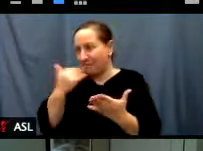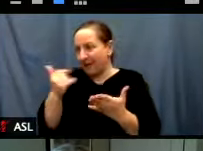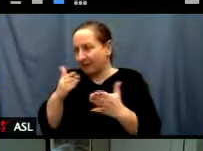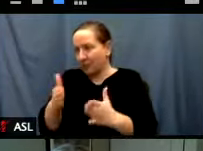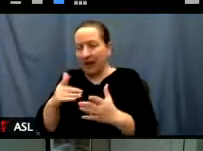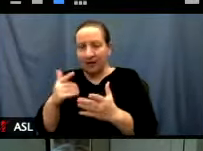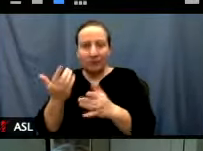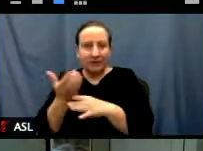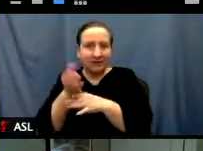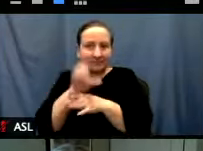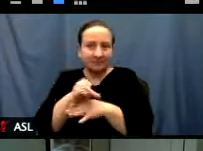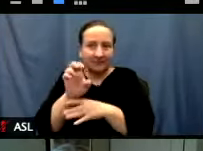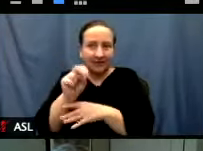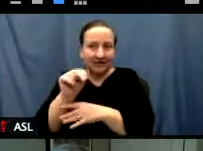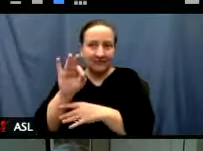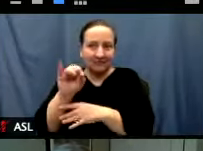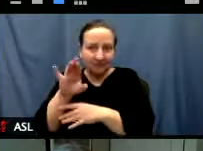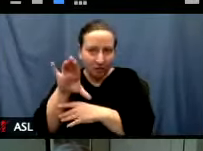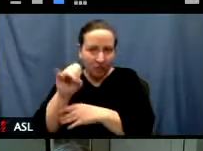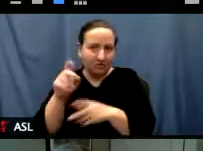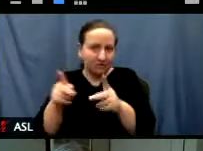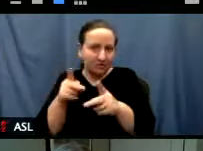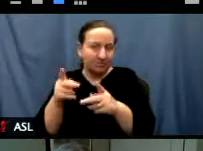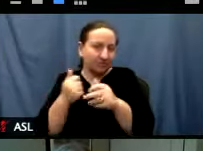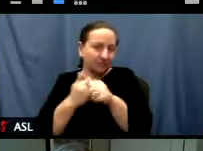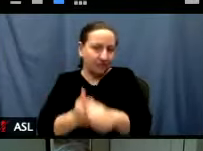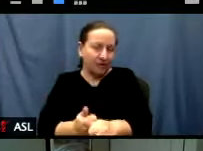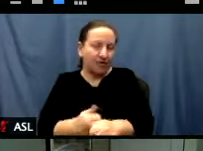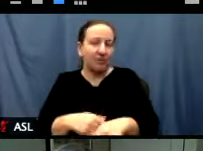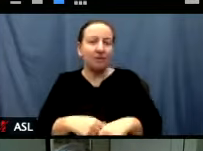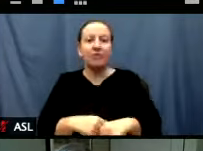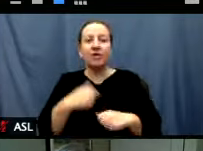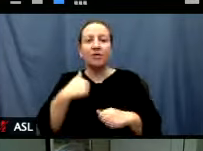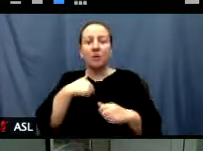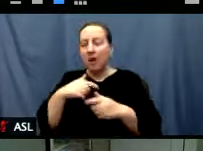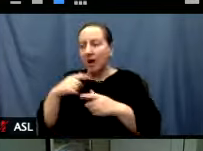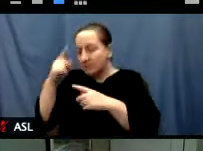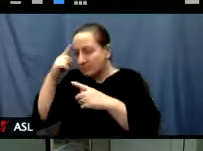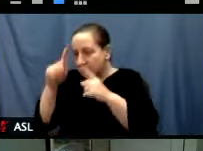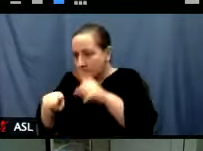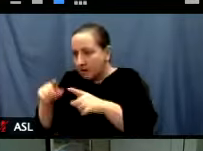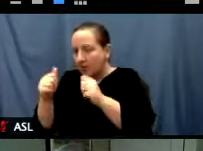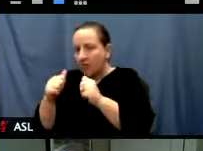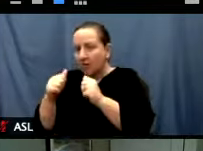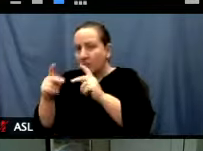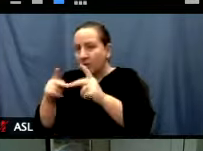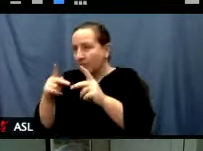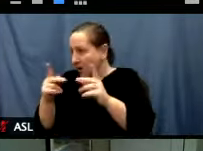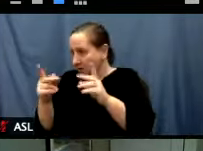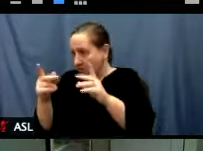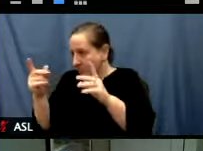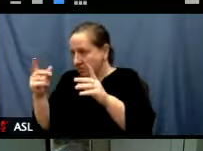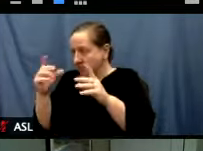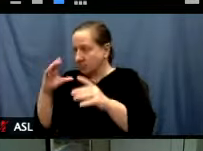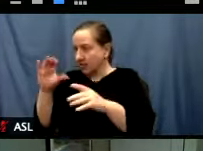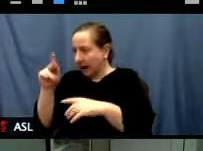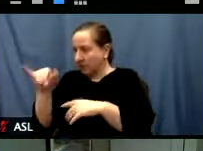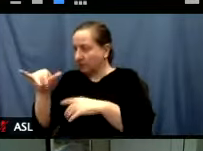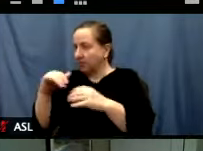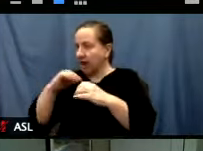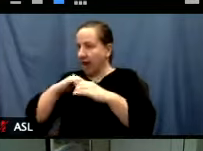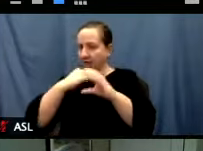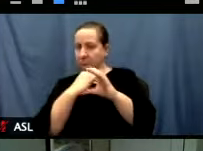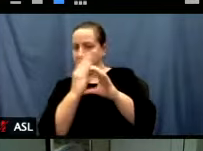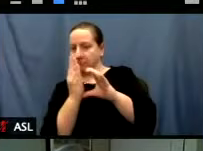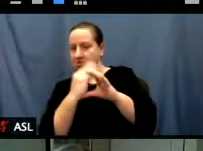enforce. We collaborate with the counties around movement on the dial, but once that movement occurs, it really is